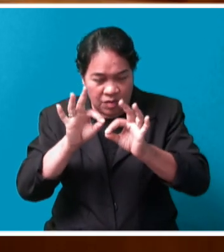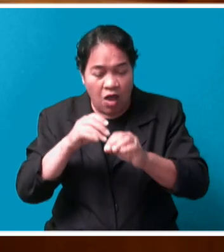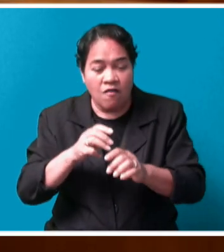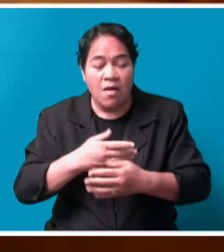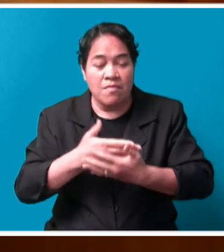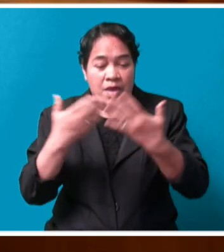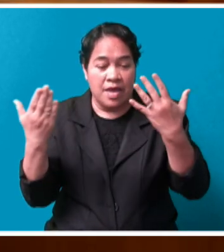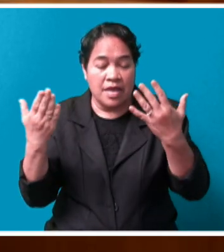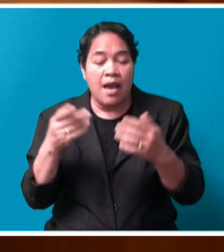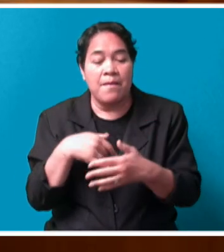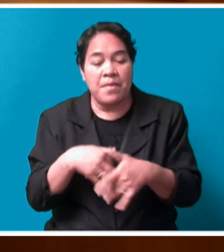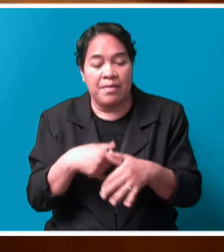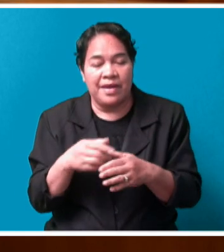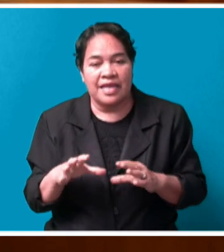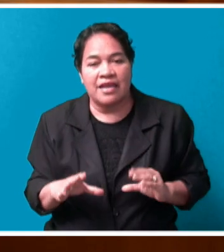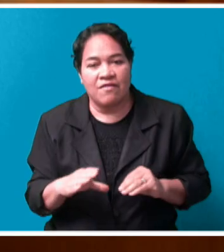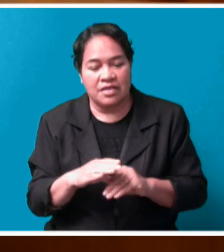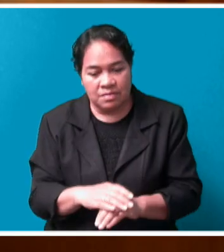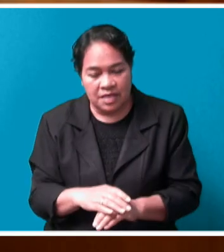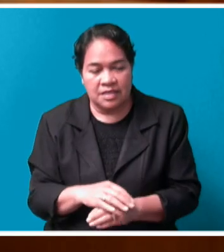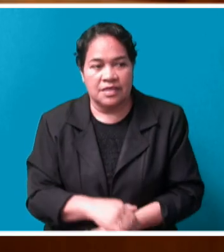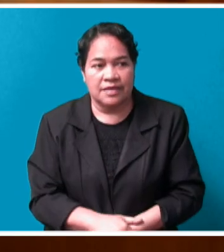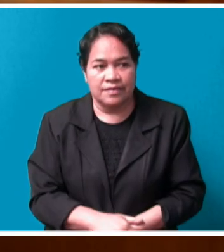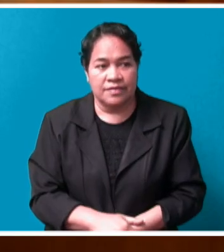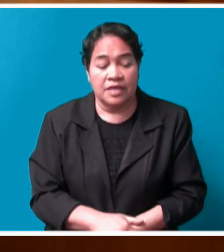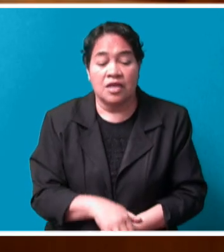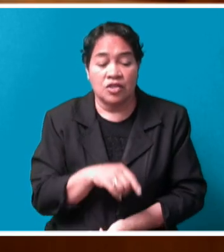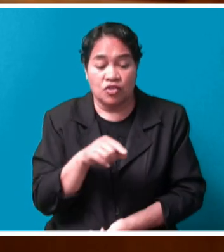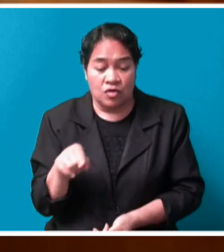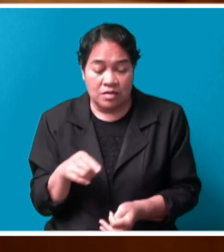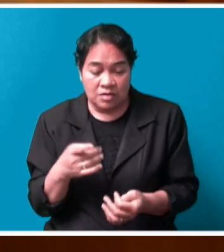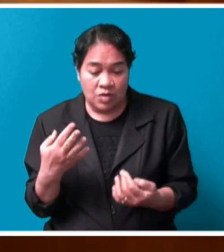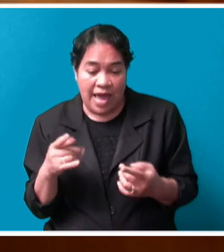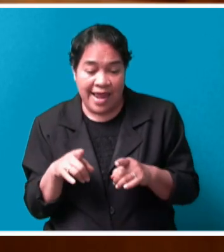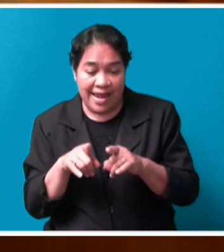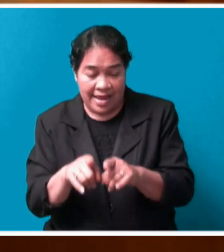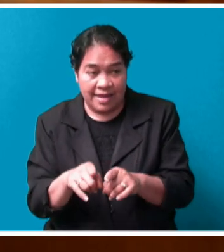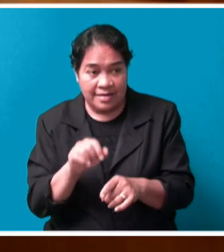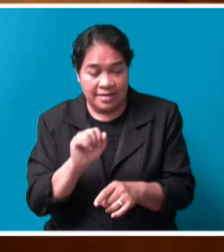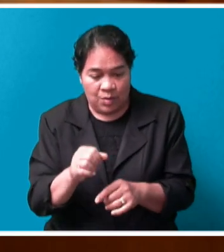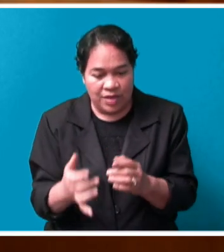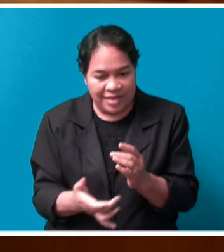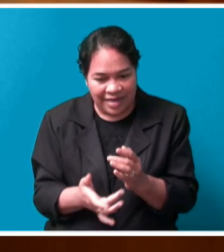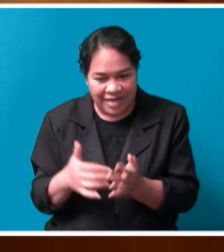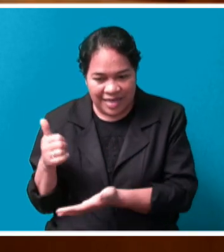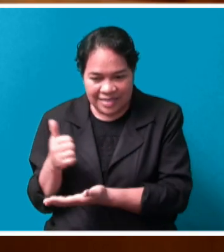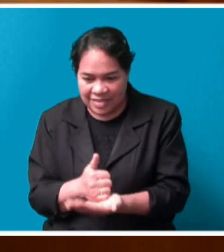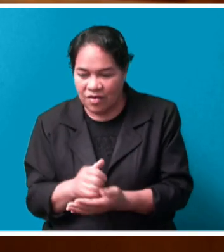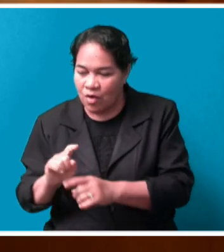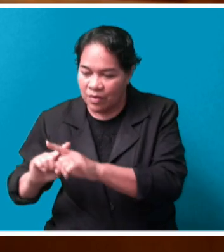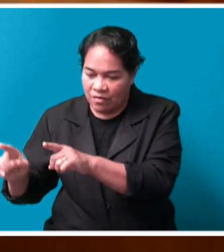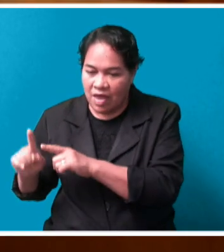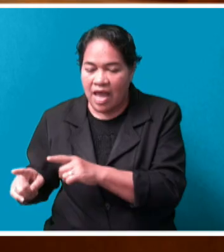investments. The PSIP guidelines developed with technical assistance from the Asian Development